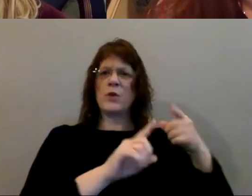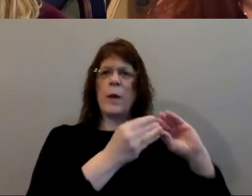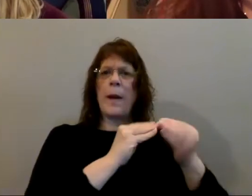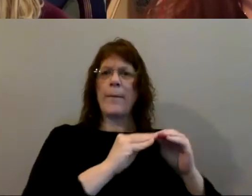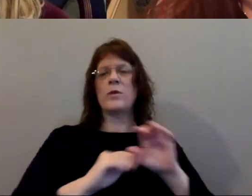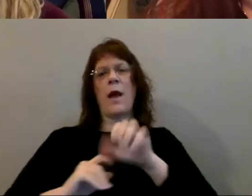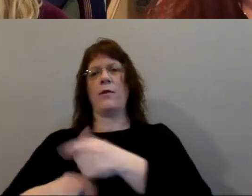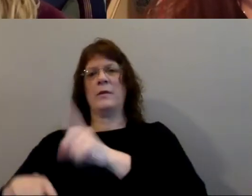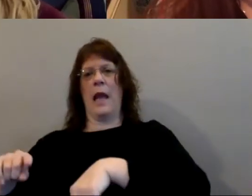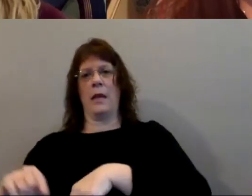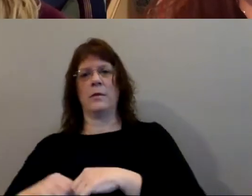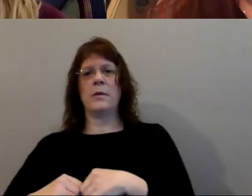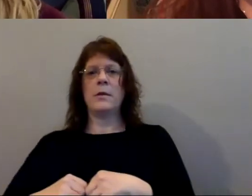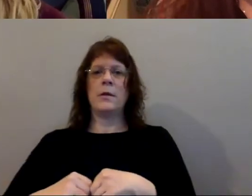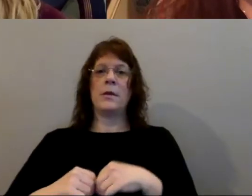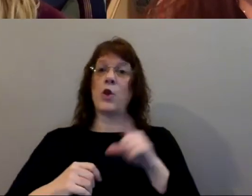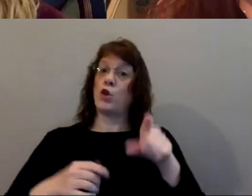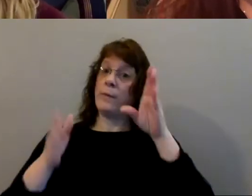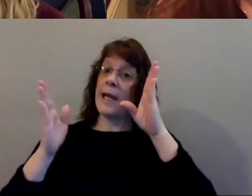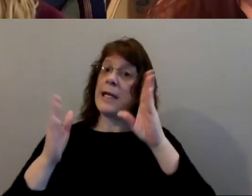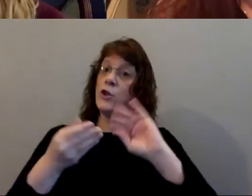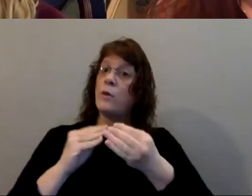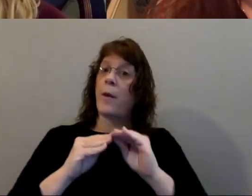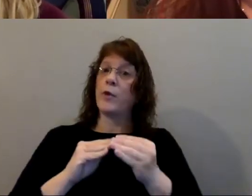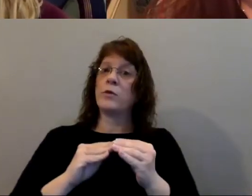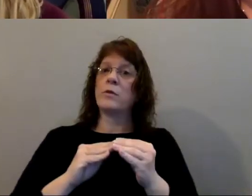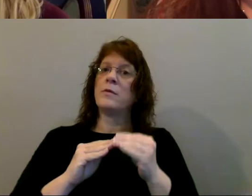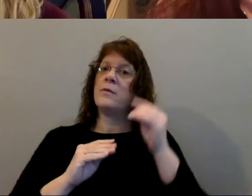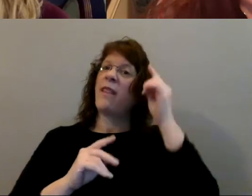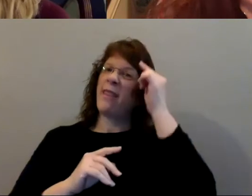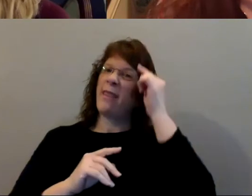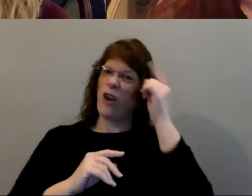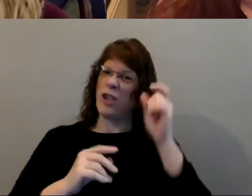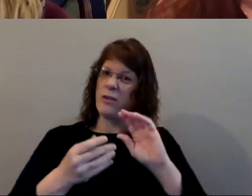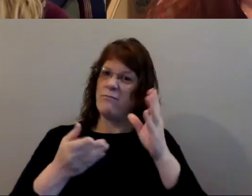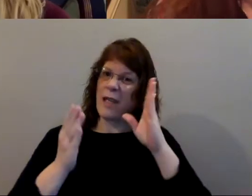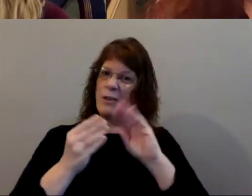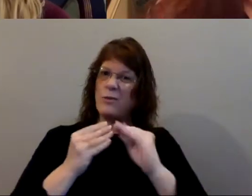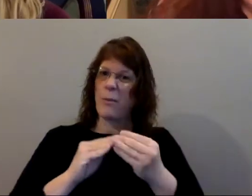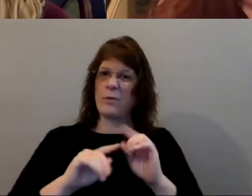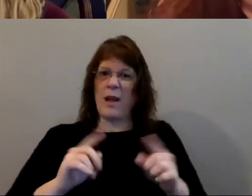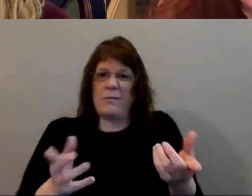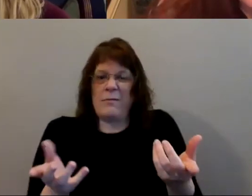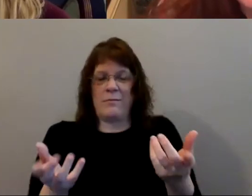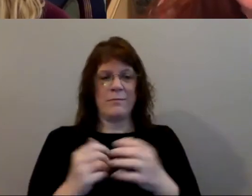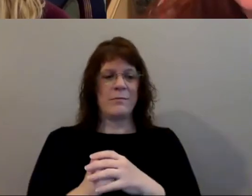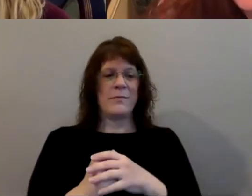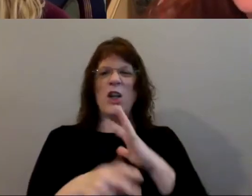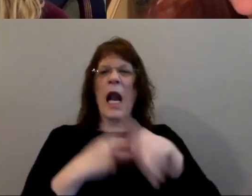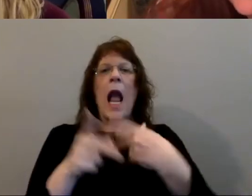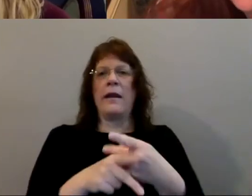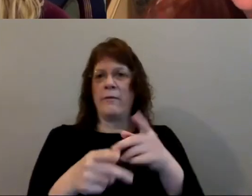others can't. So you should pay attention to those numbers in theory. But that's it. It's nothing. Just the type of plastic. Very